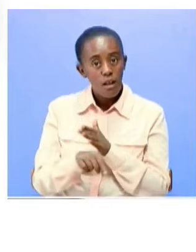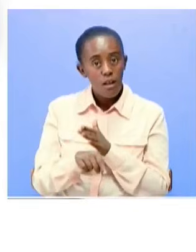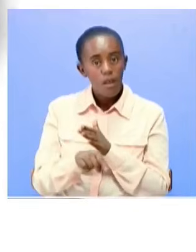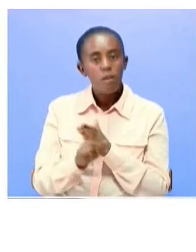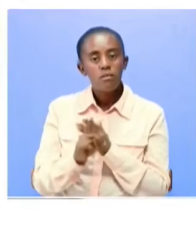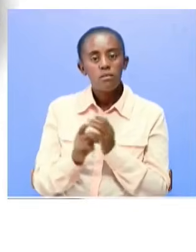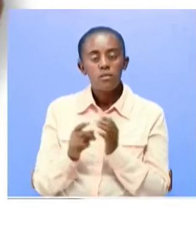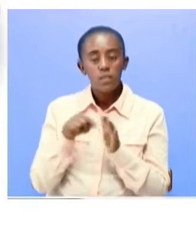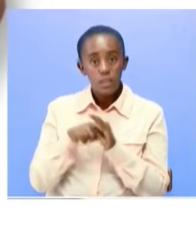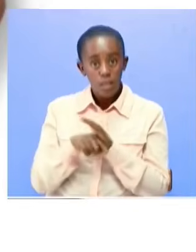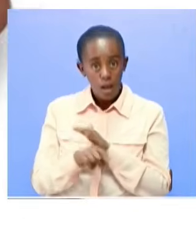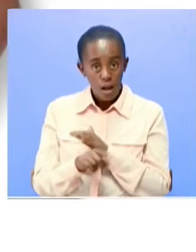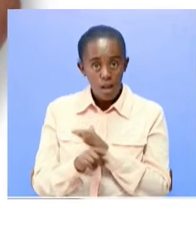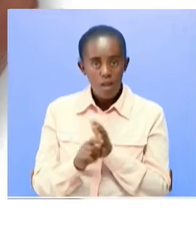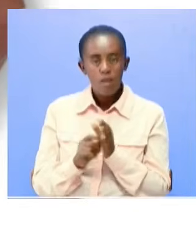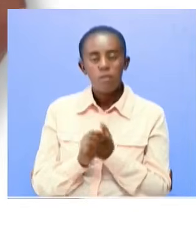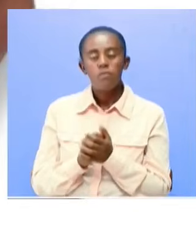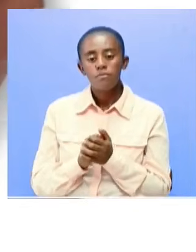account